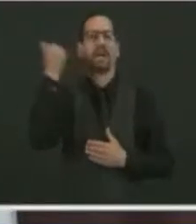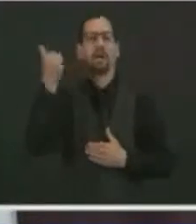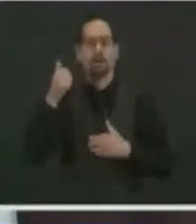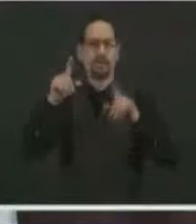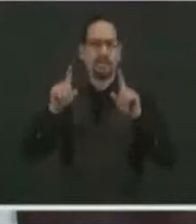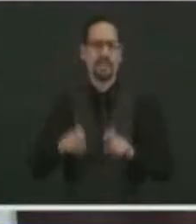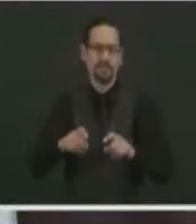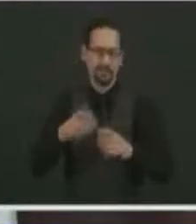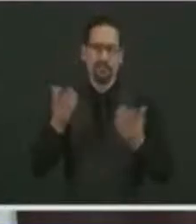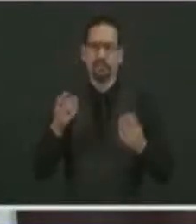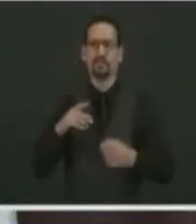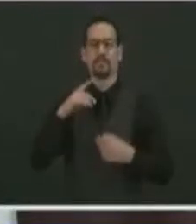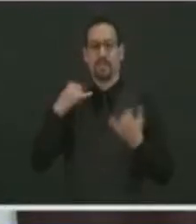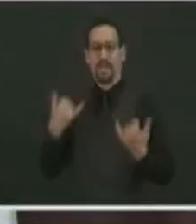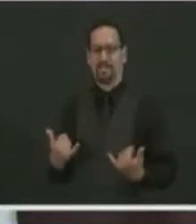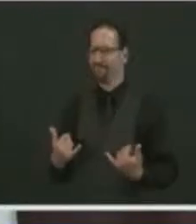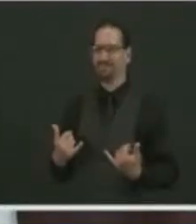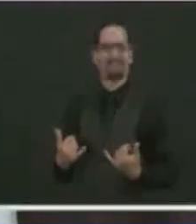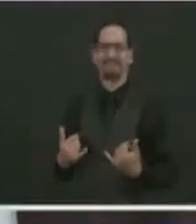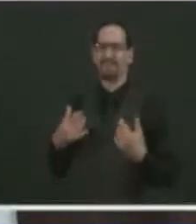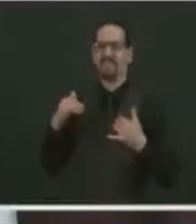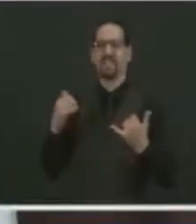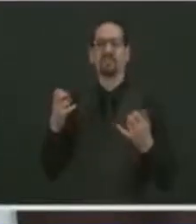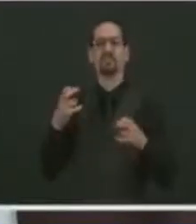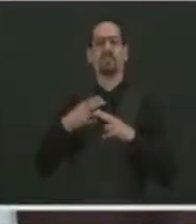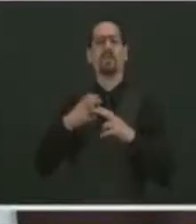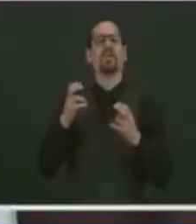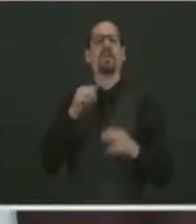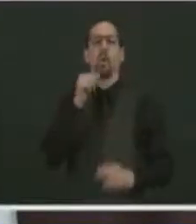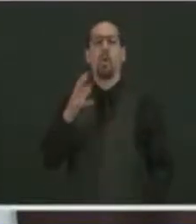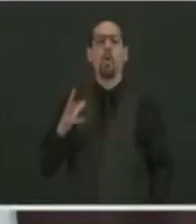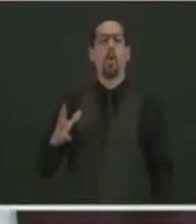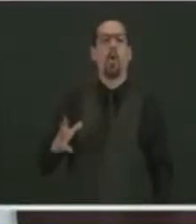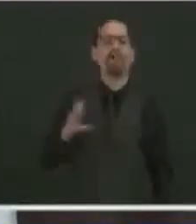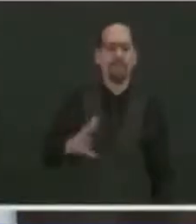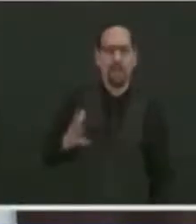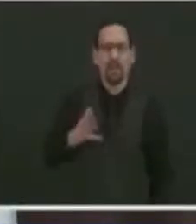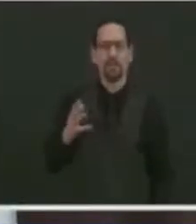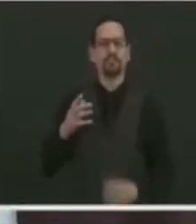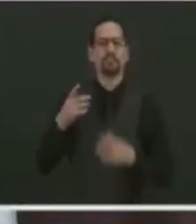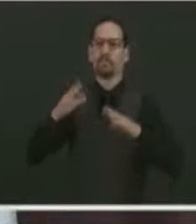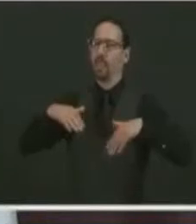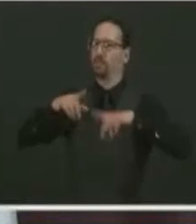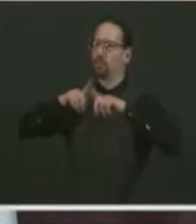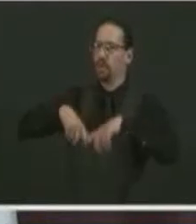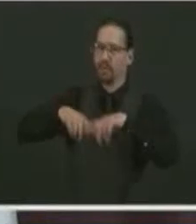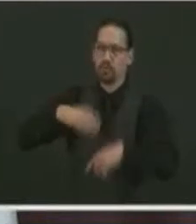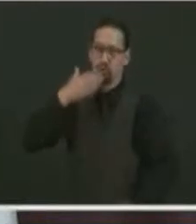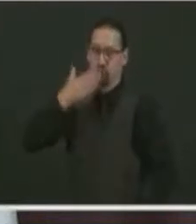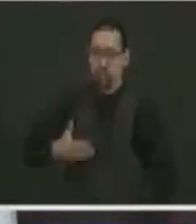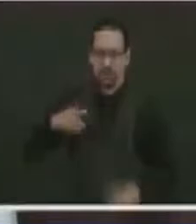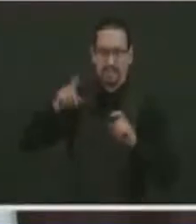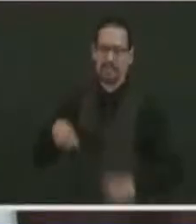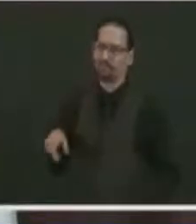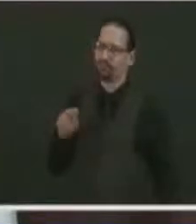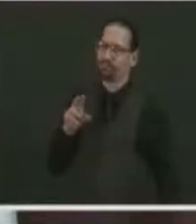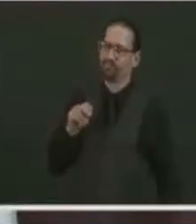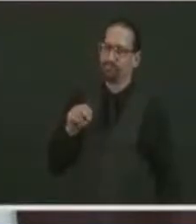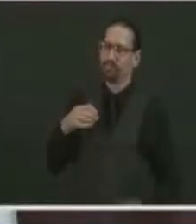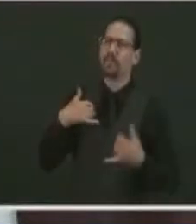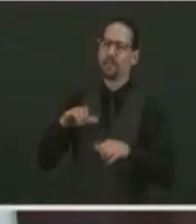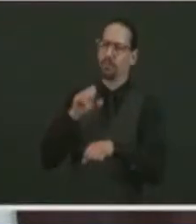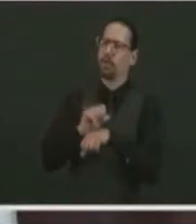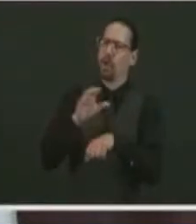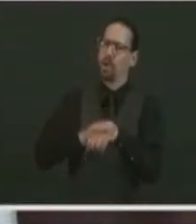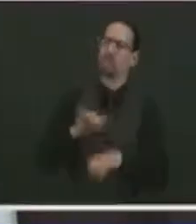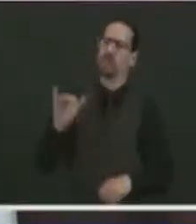test that should be used by itself in letting an individual know specifically